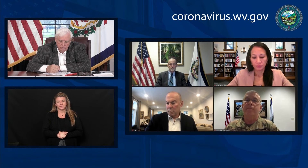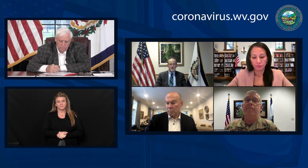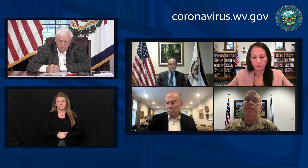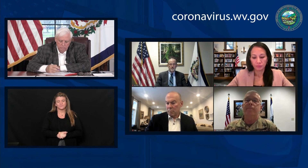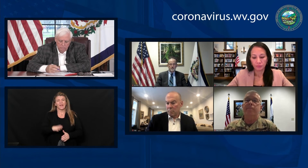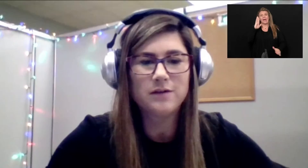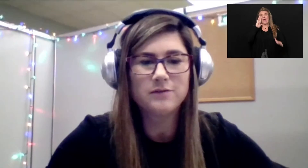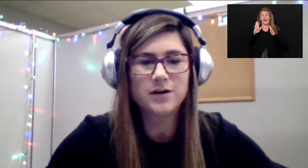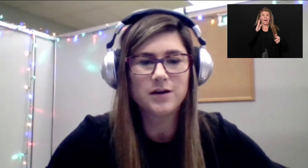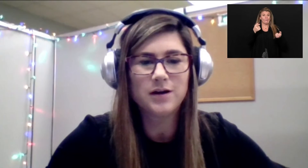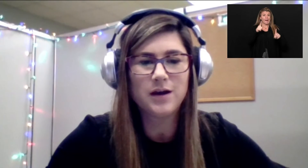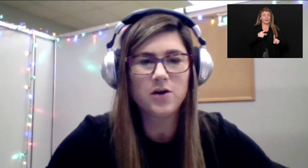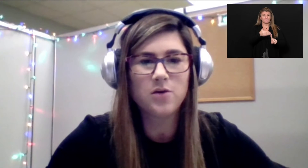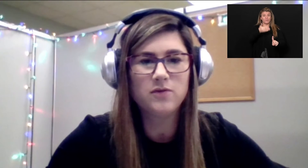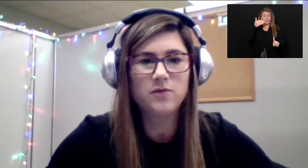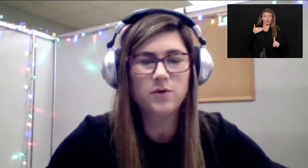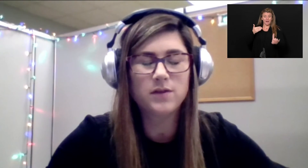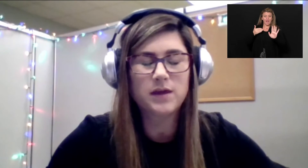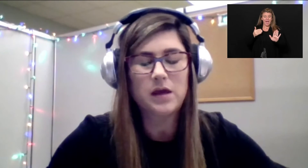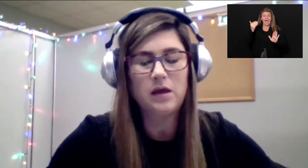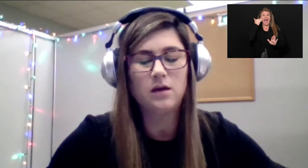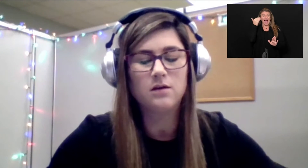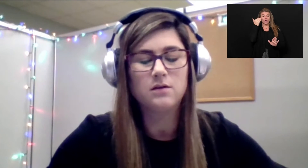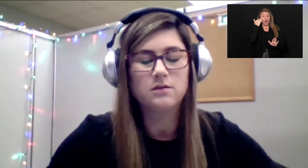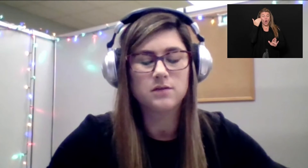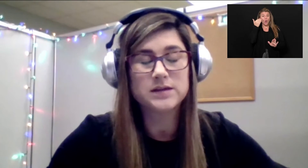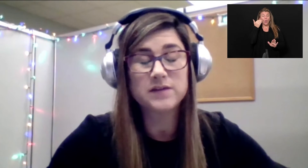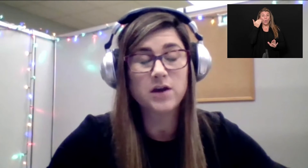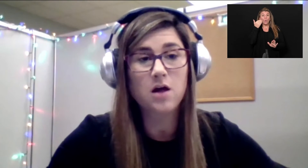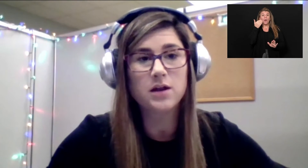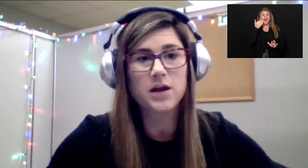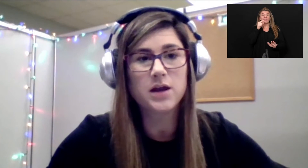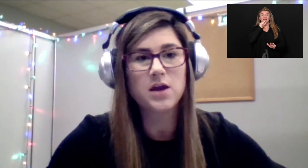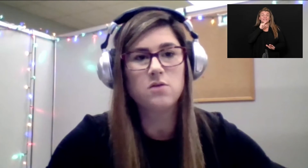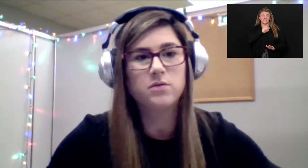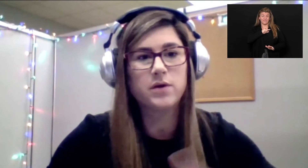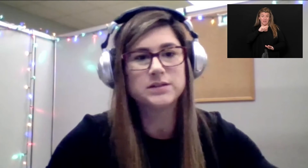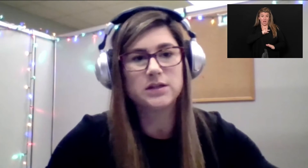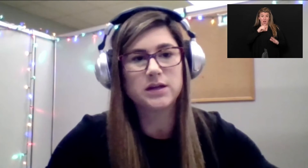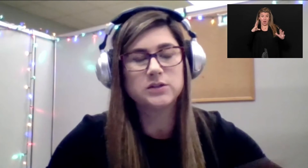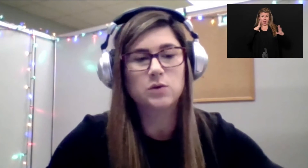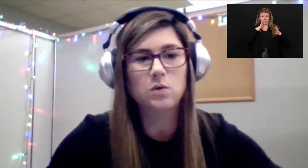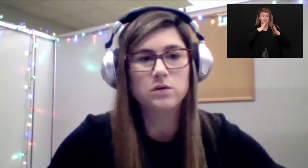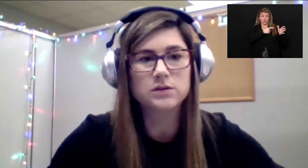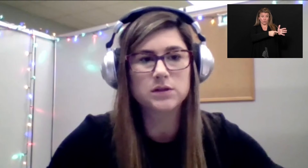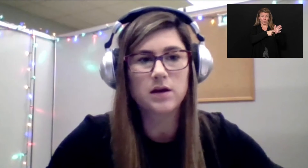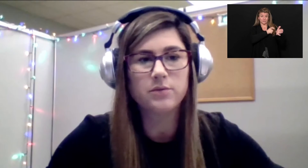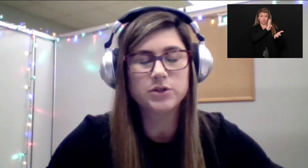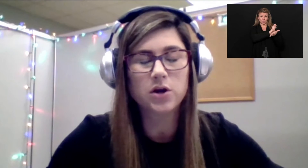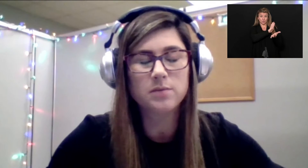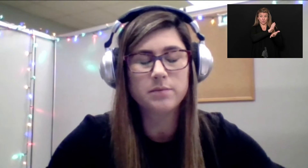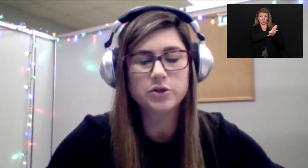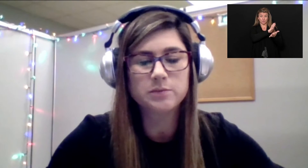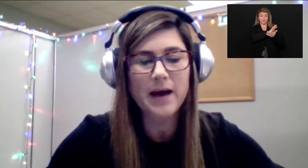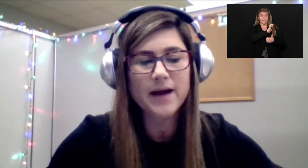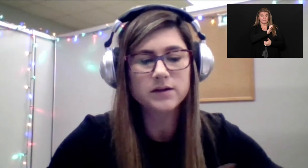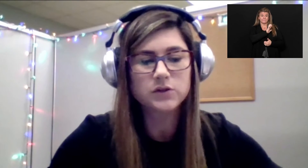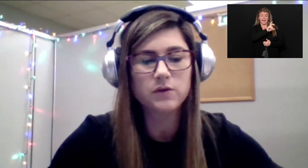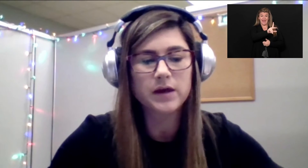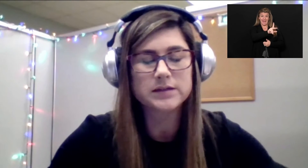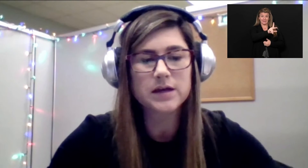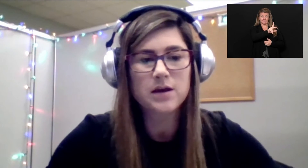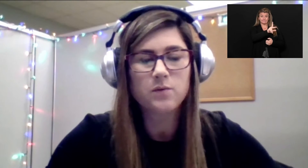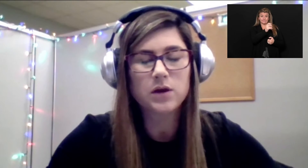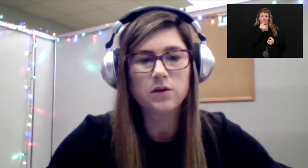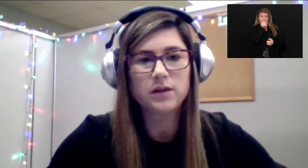Sorry about that earlier, Governor. I know before the Thanksgiving holiday, you had requested that schools return be pushed back